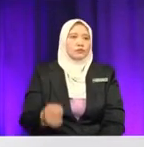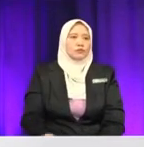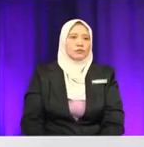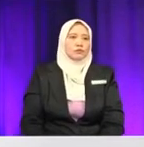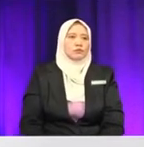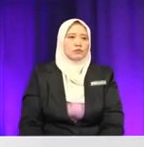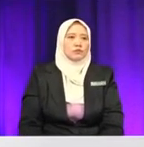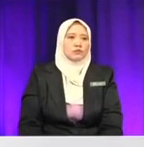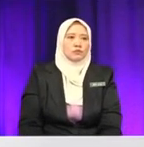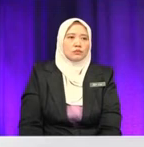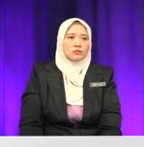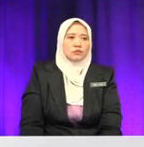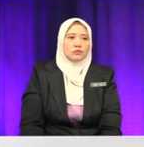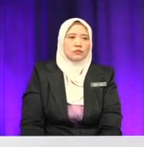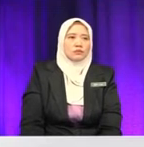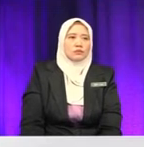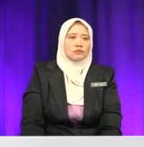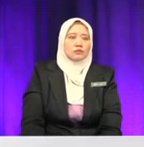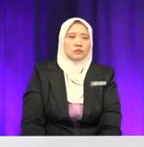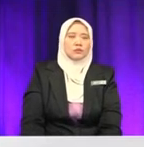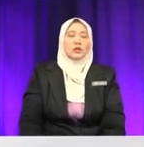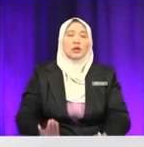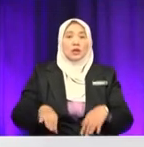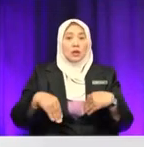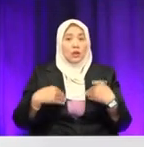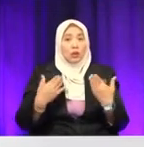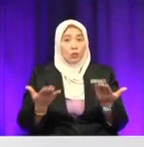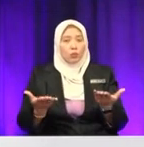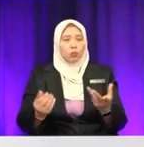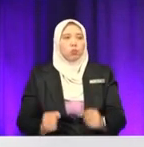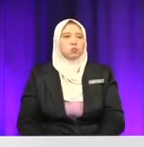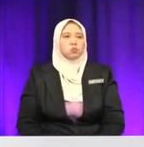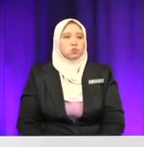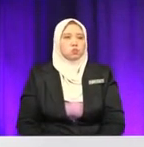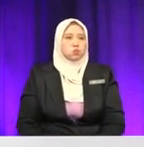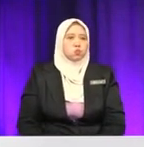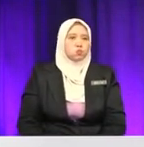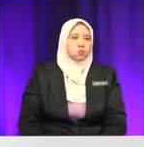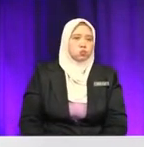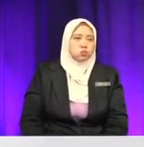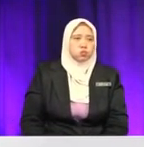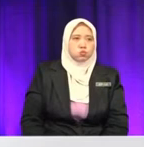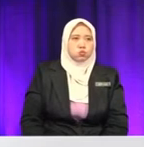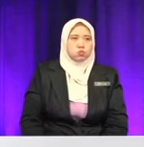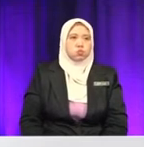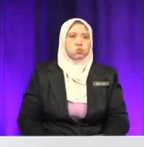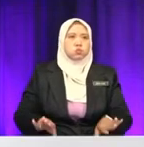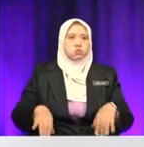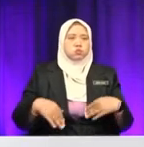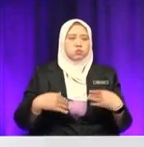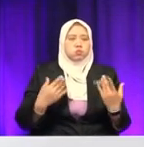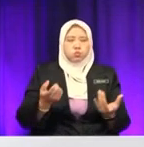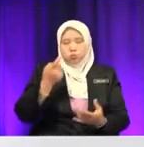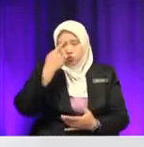or how? My choice is how. Okay, so question. Give me the question. How to allow